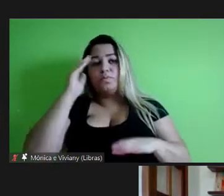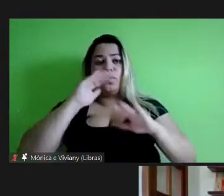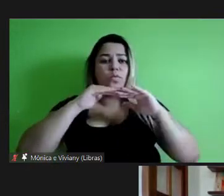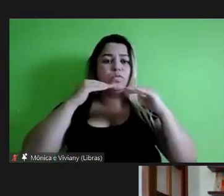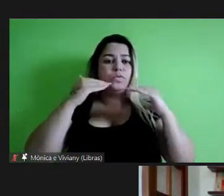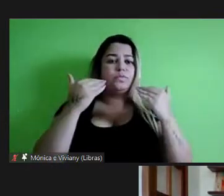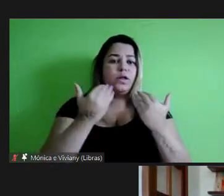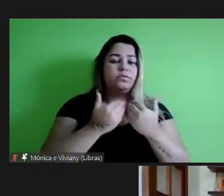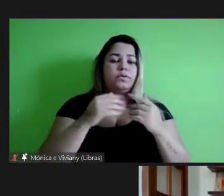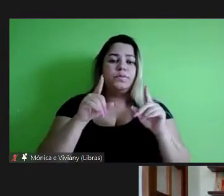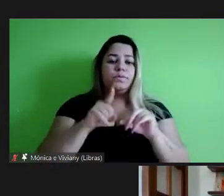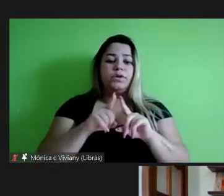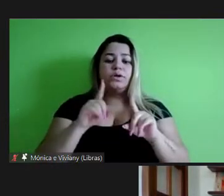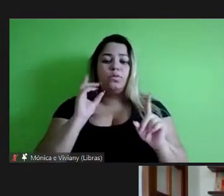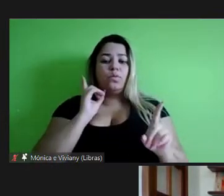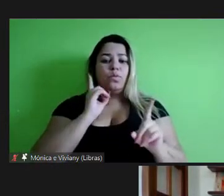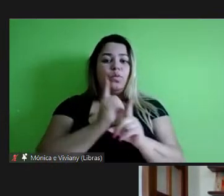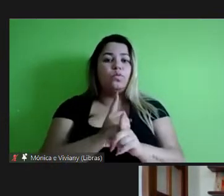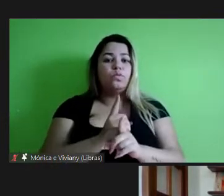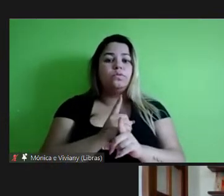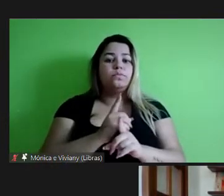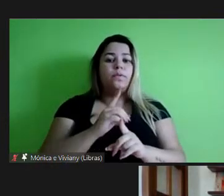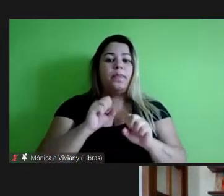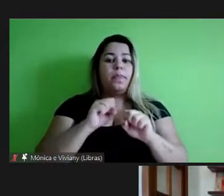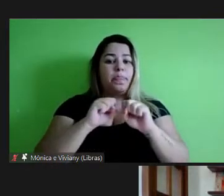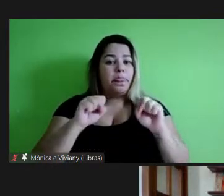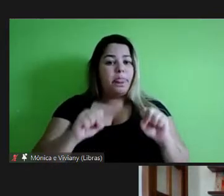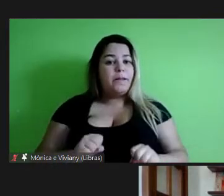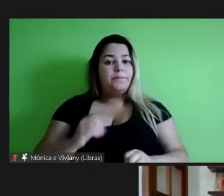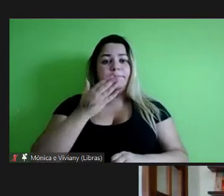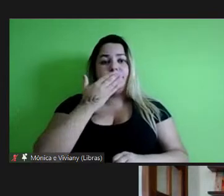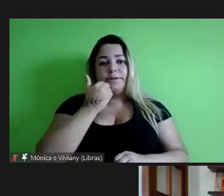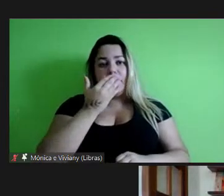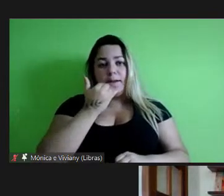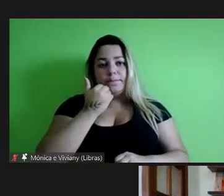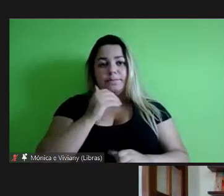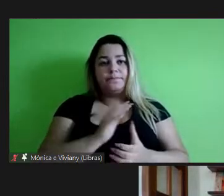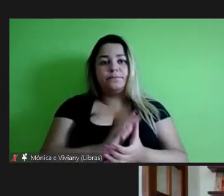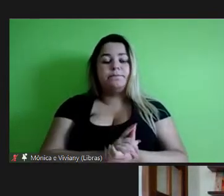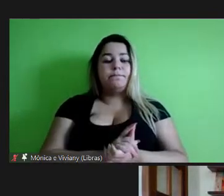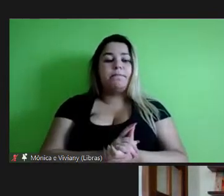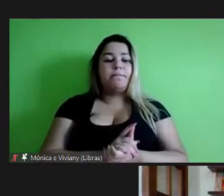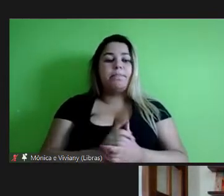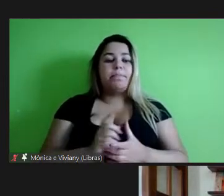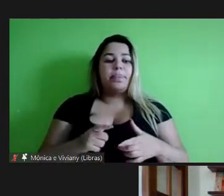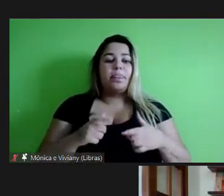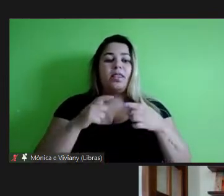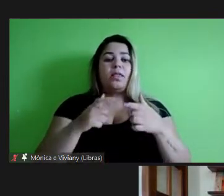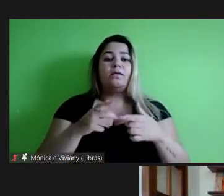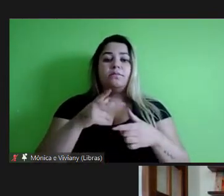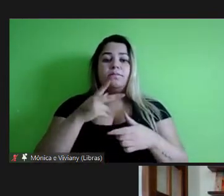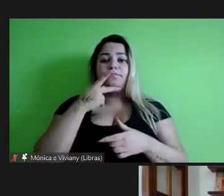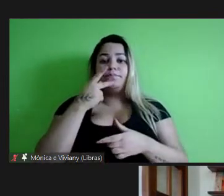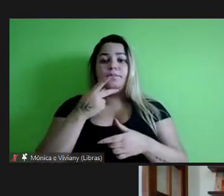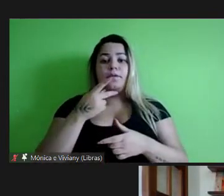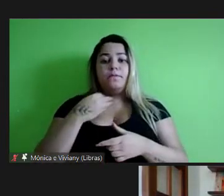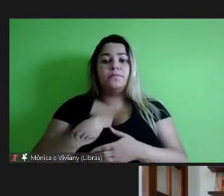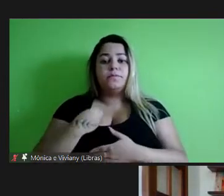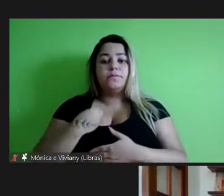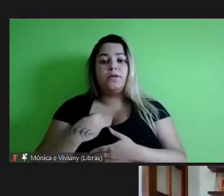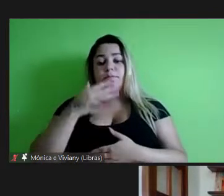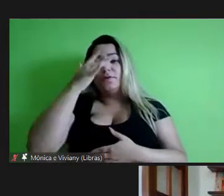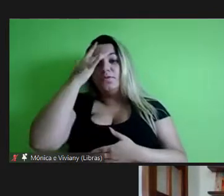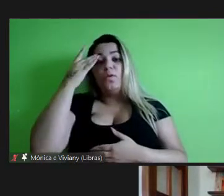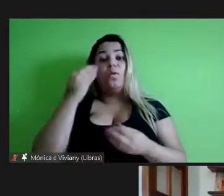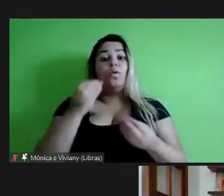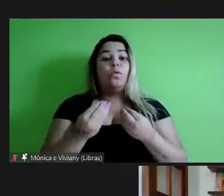person, the individual and communities will find this food system, and it's how the food system expresses itself in